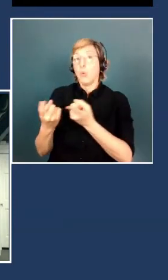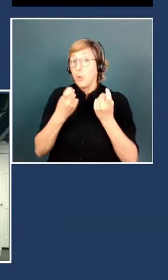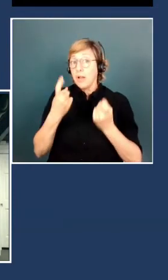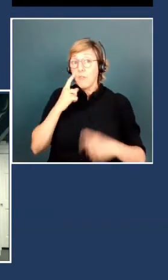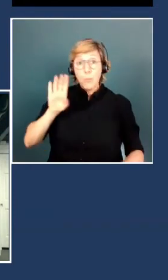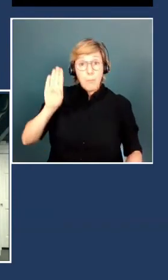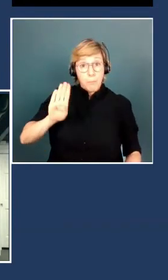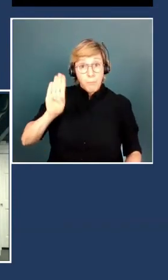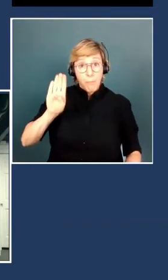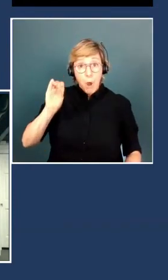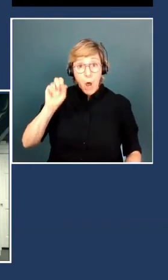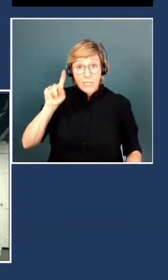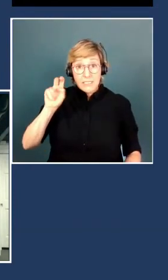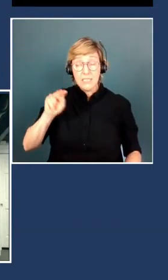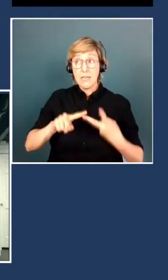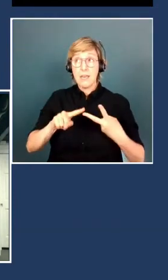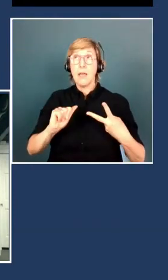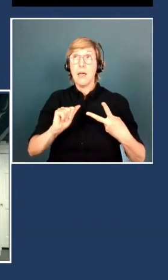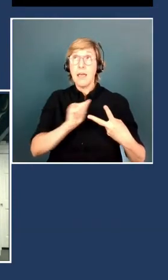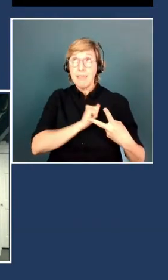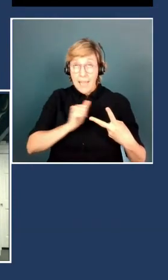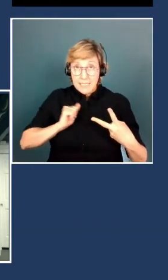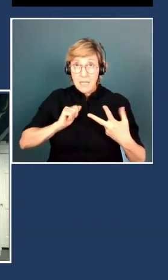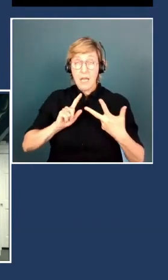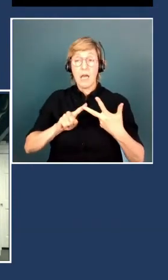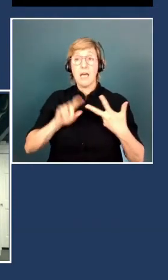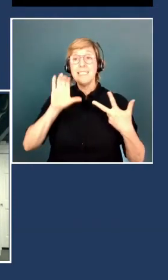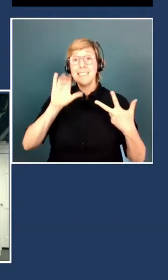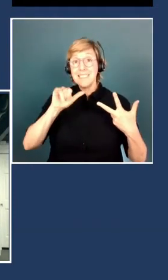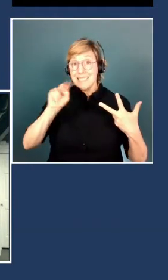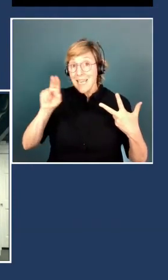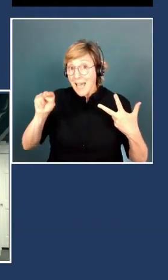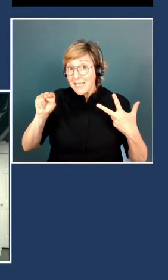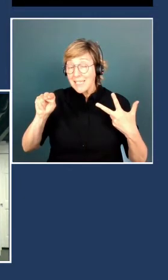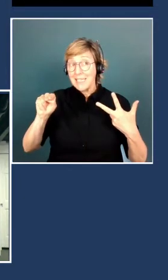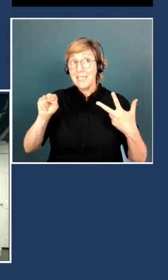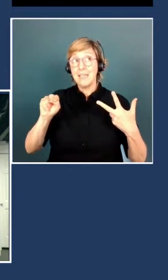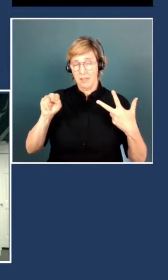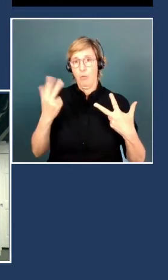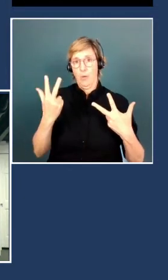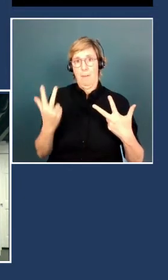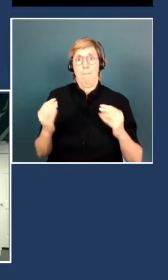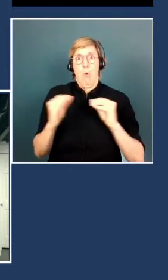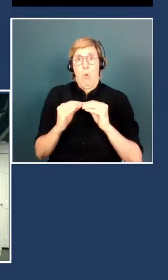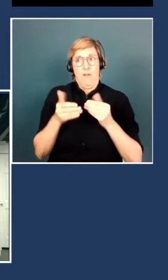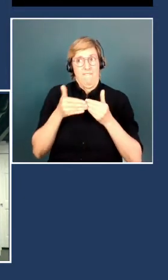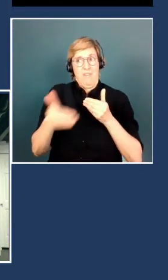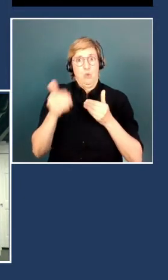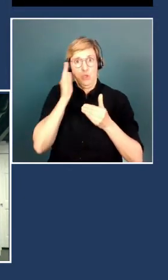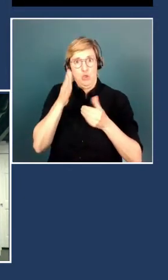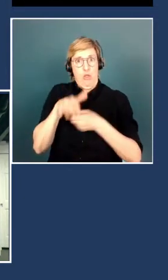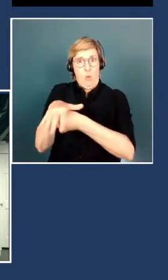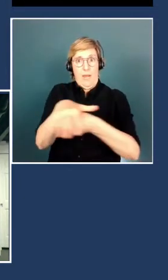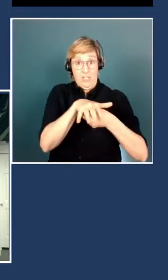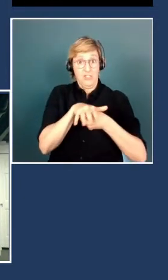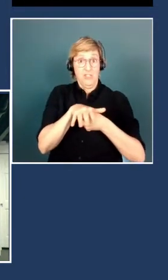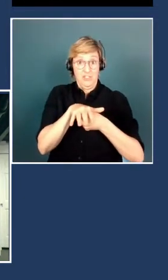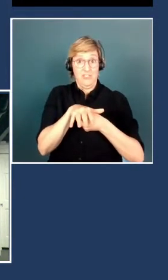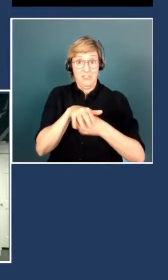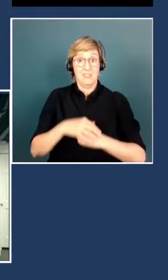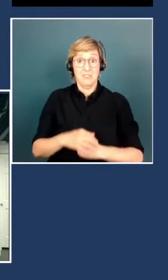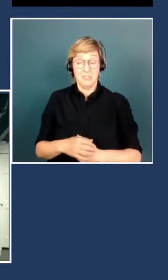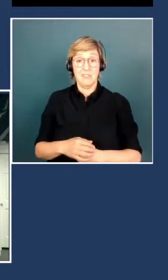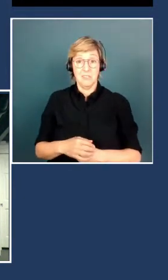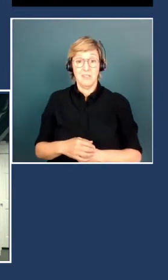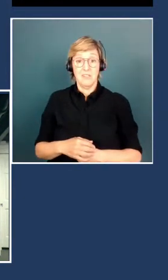Alpharetta, or Atlanta, I apologize, Cincinnati, are 3 of the other future locations that we're looking into.